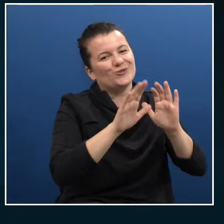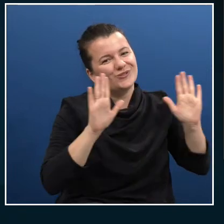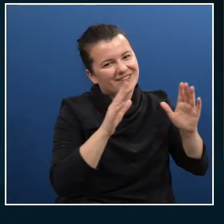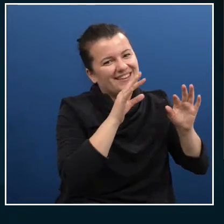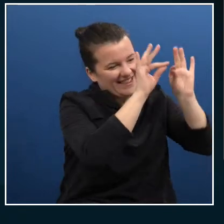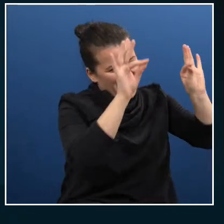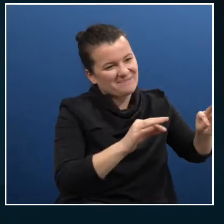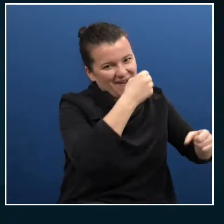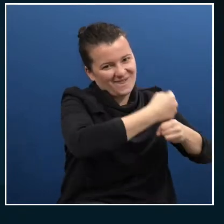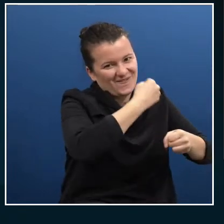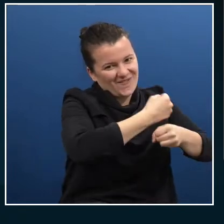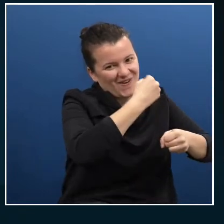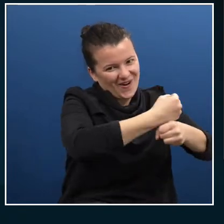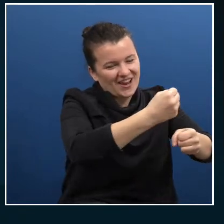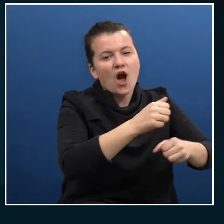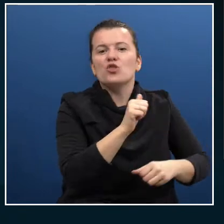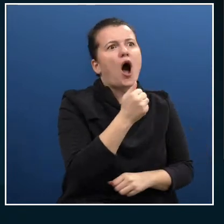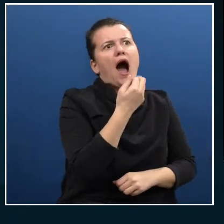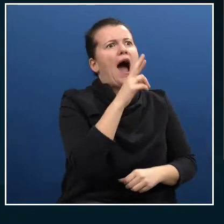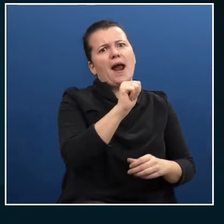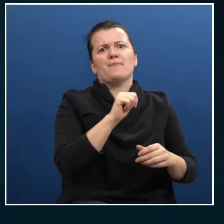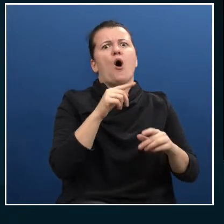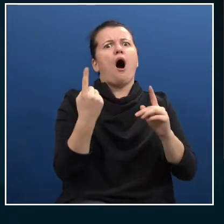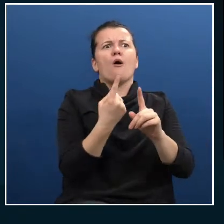of ARM templates or